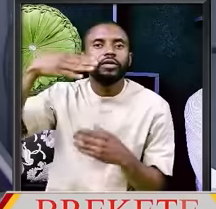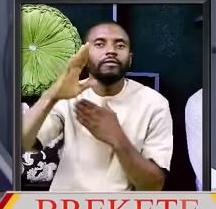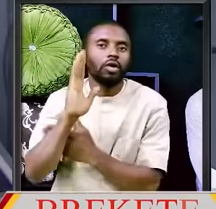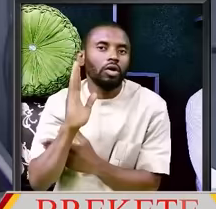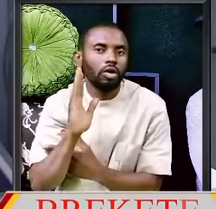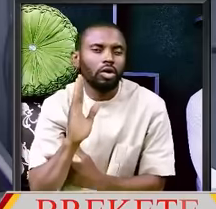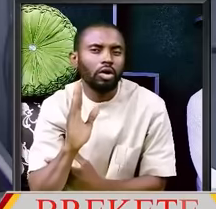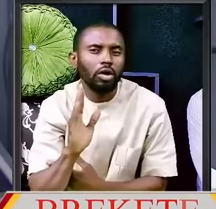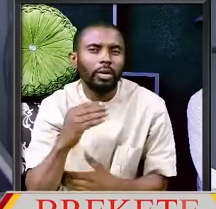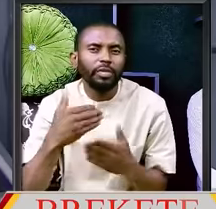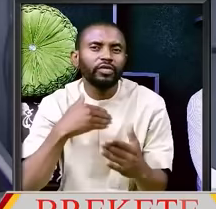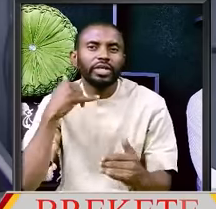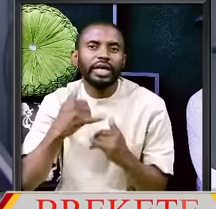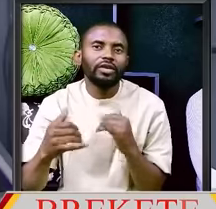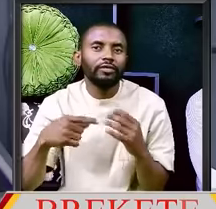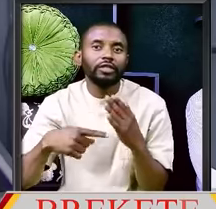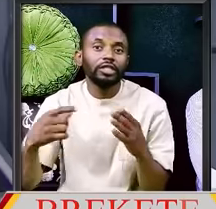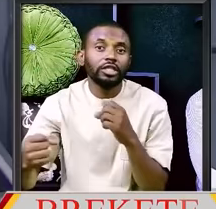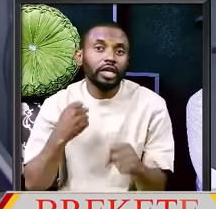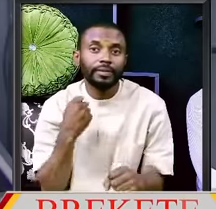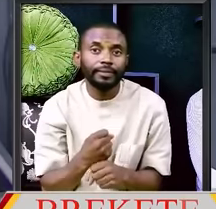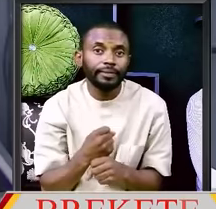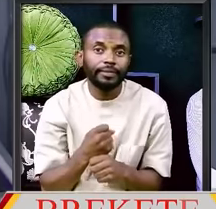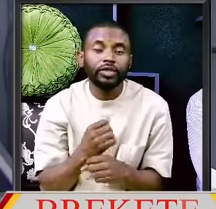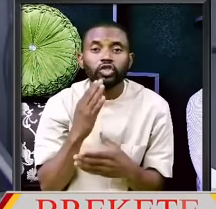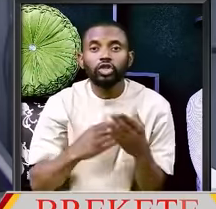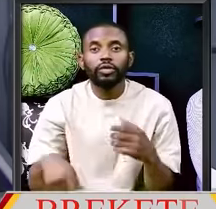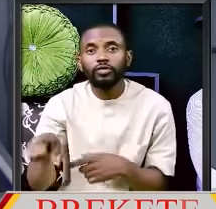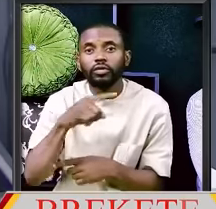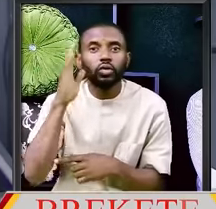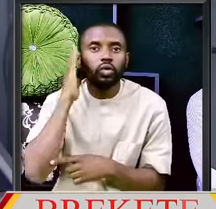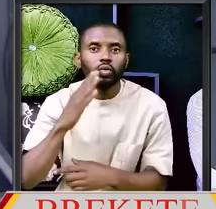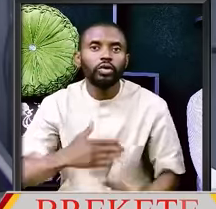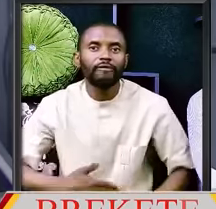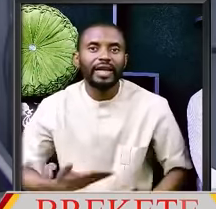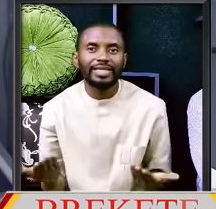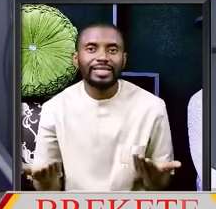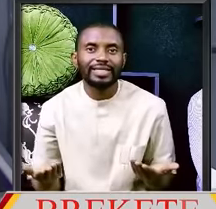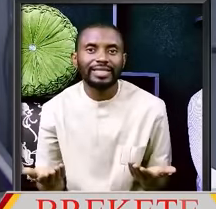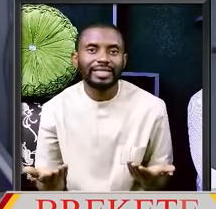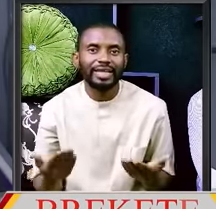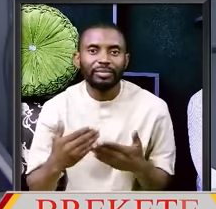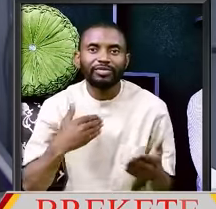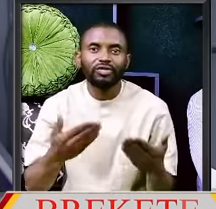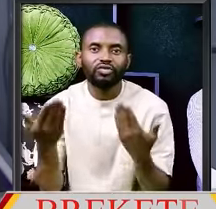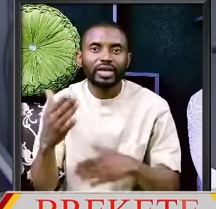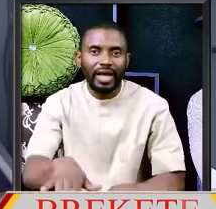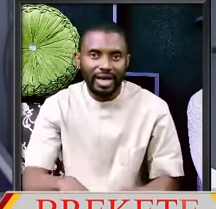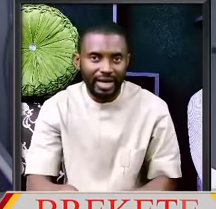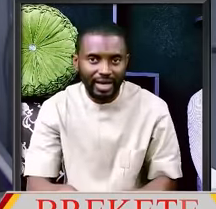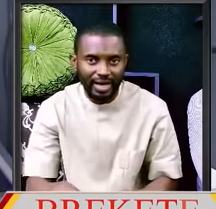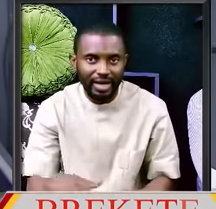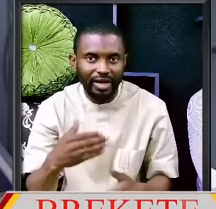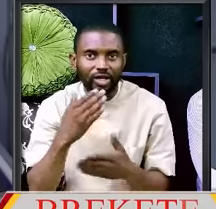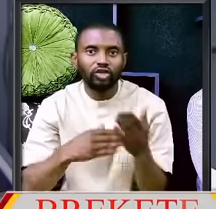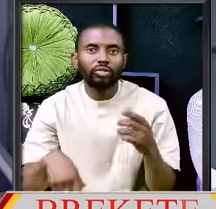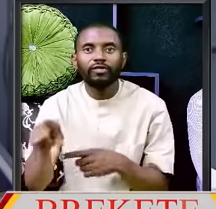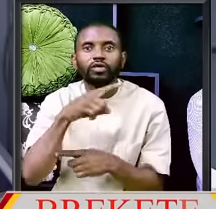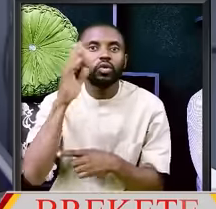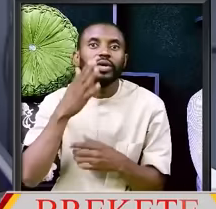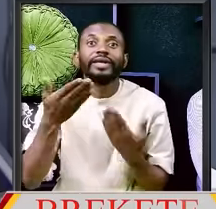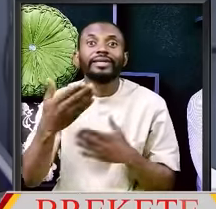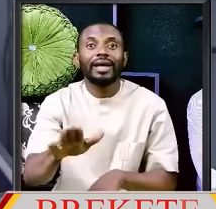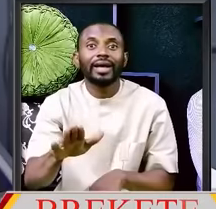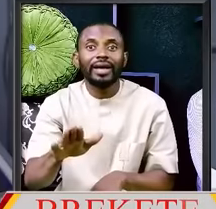Almighty, before the end of this year, some of you will confess before you die. Amen. Some of you